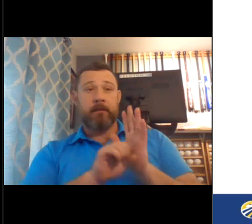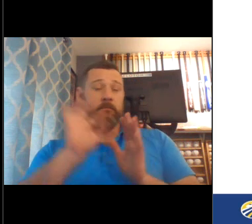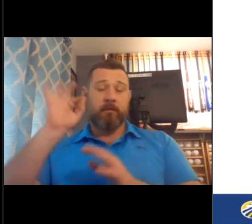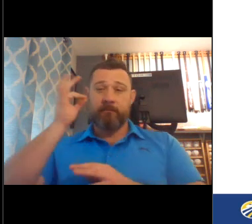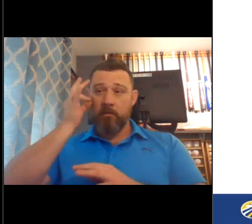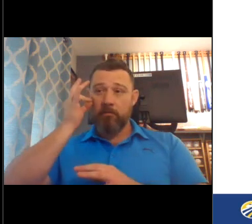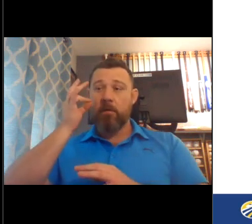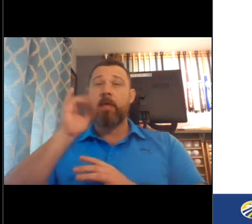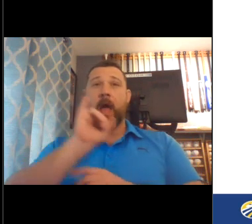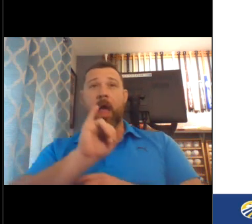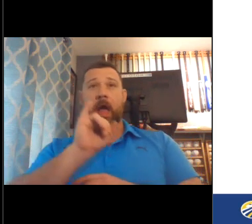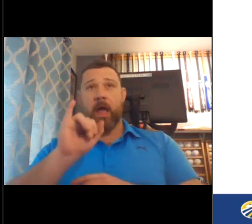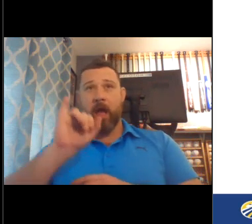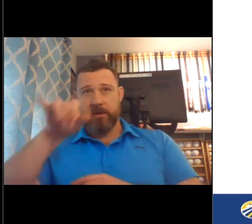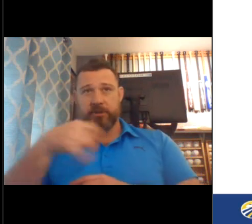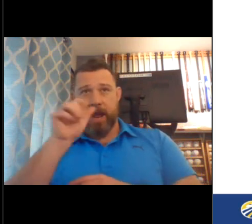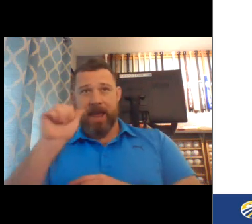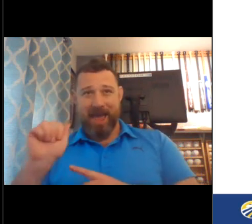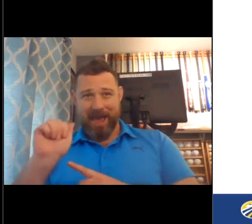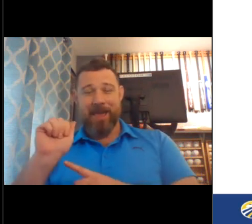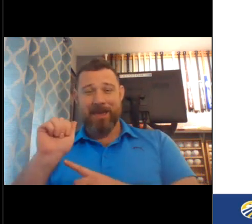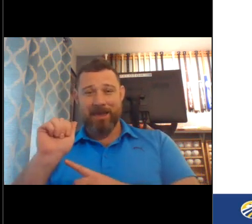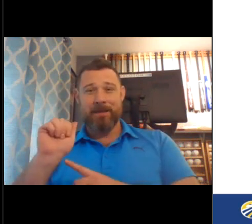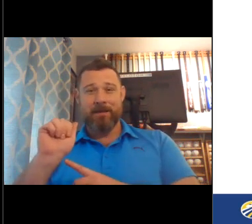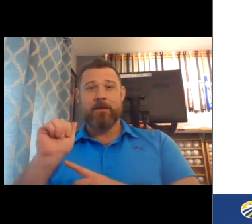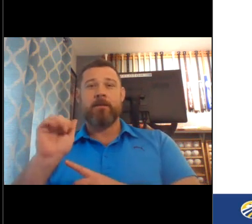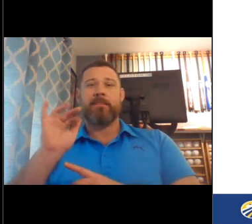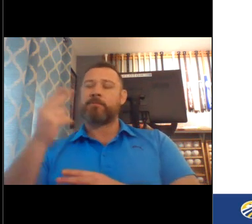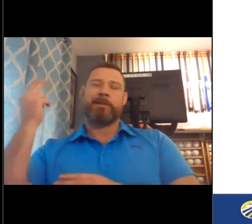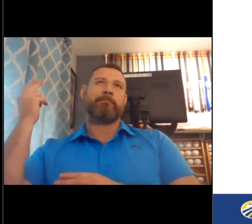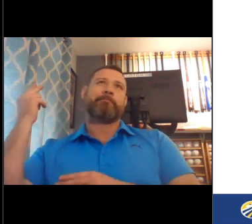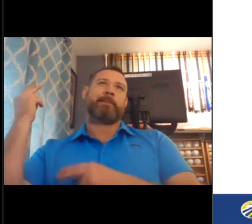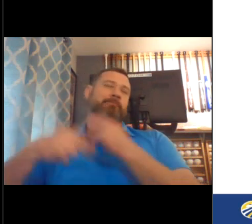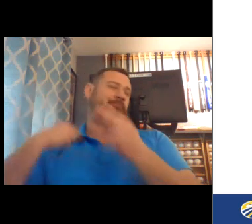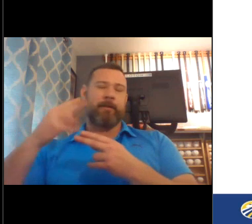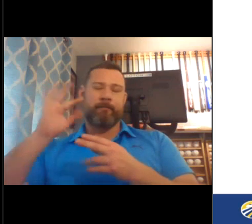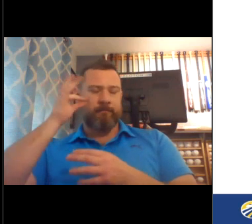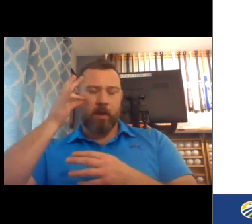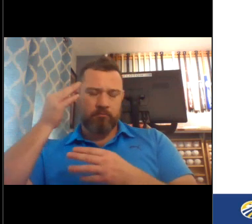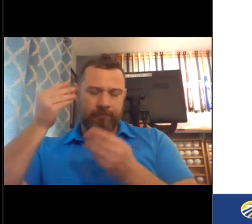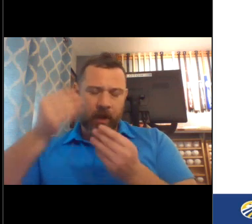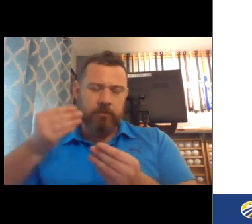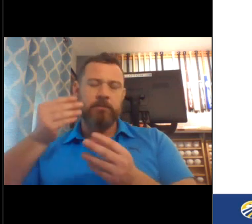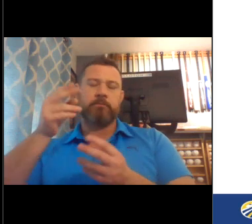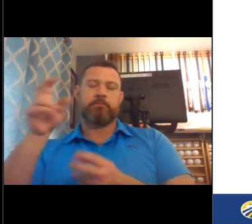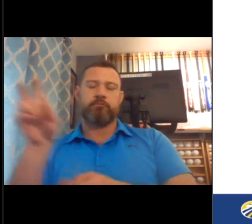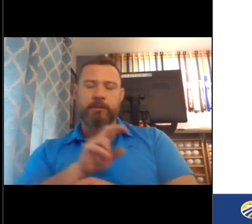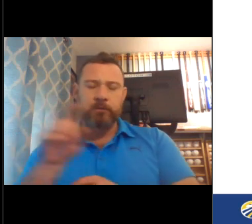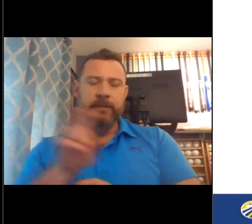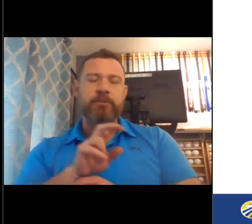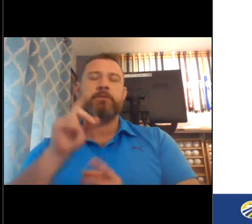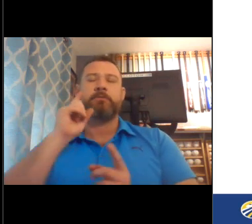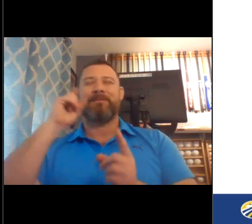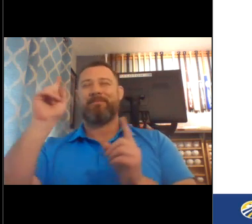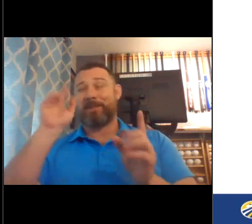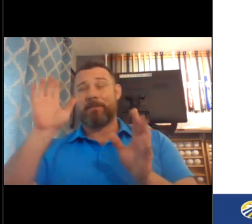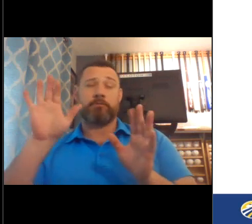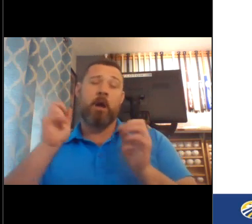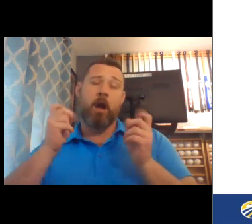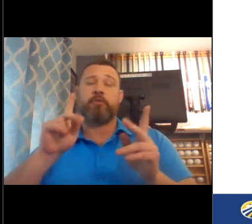that IIJA was historic levels of federal funding in transportation. And we think there's an opportunity here for us